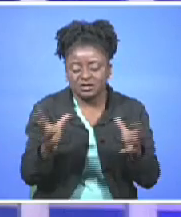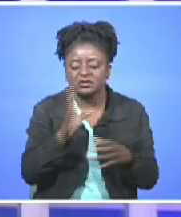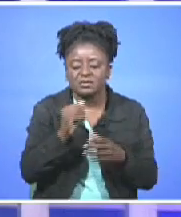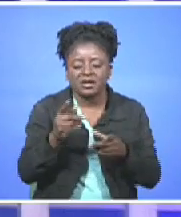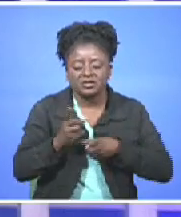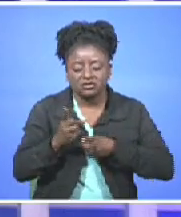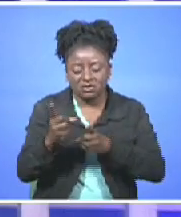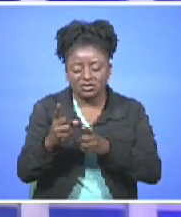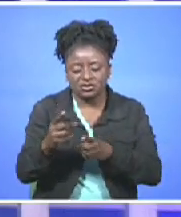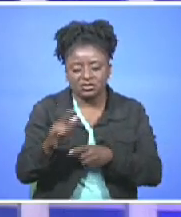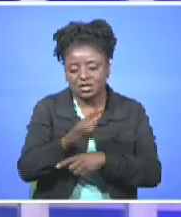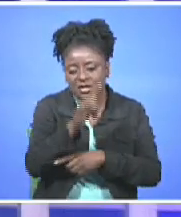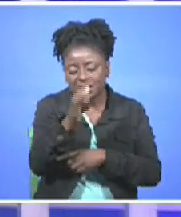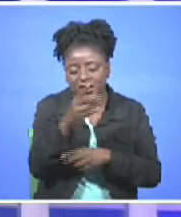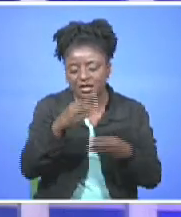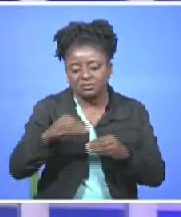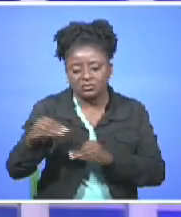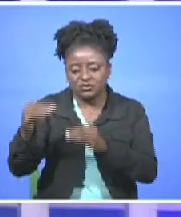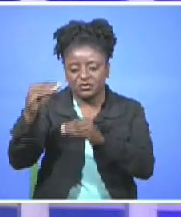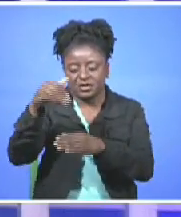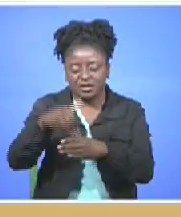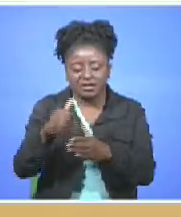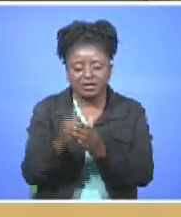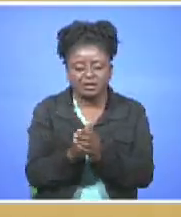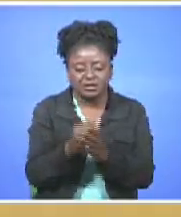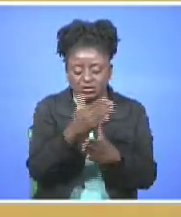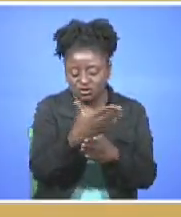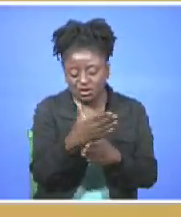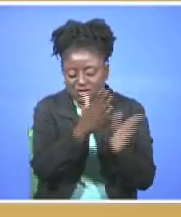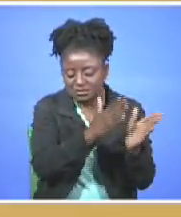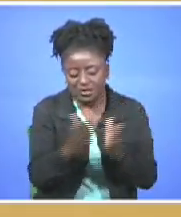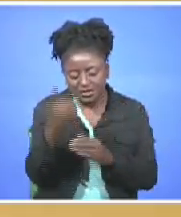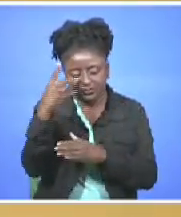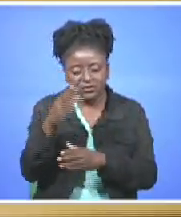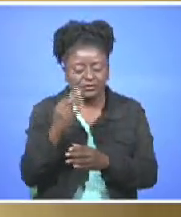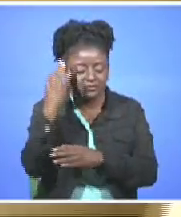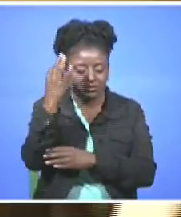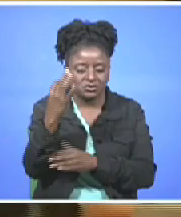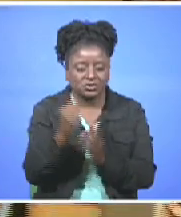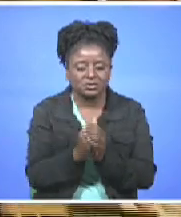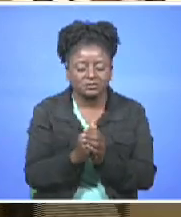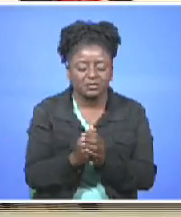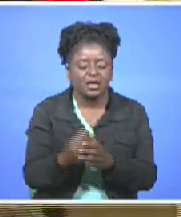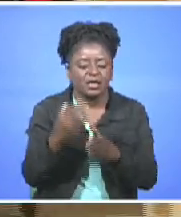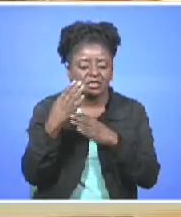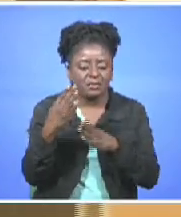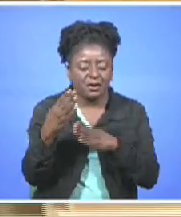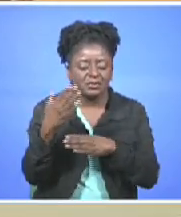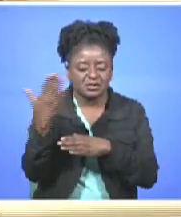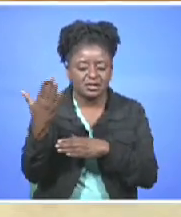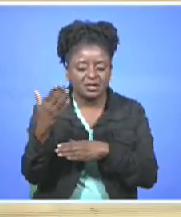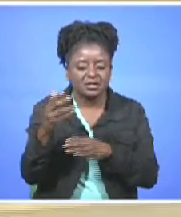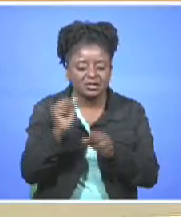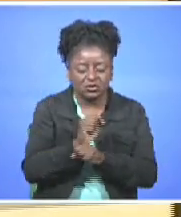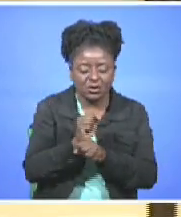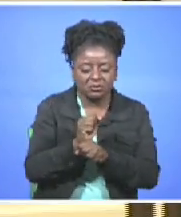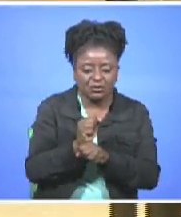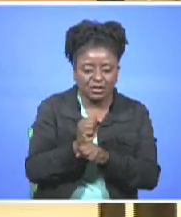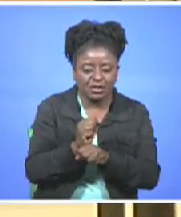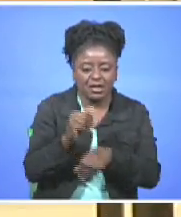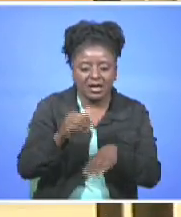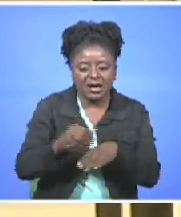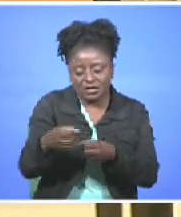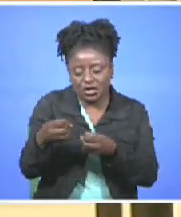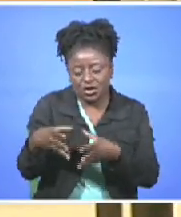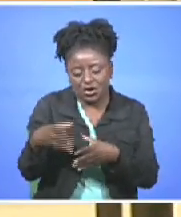near future. Here's Cleopatra Murphy. Bahamasair has operated at a deficit for years, but managing director Tracy Cooper says